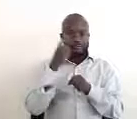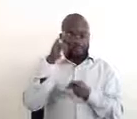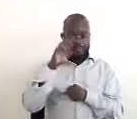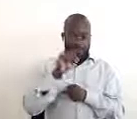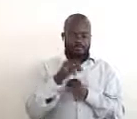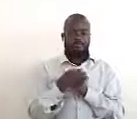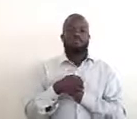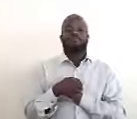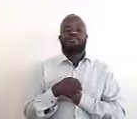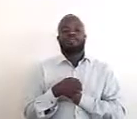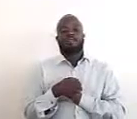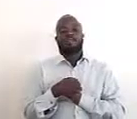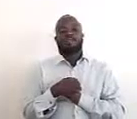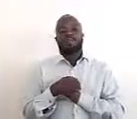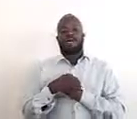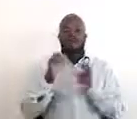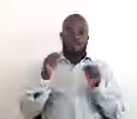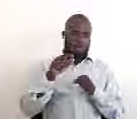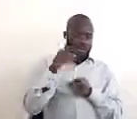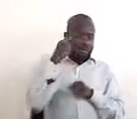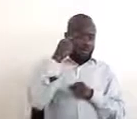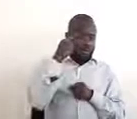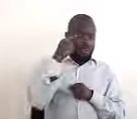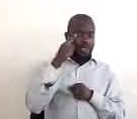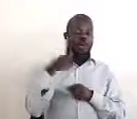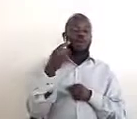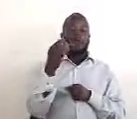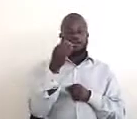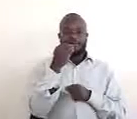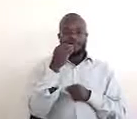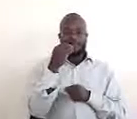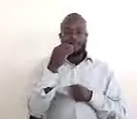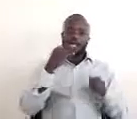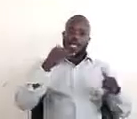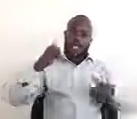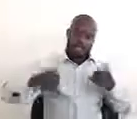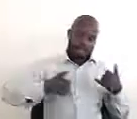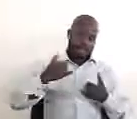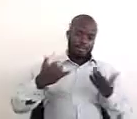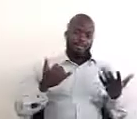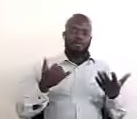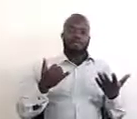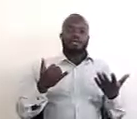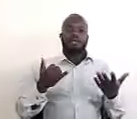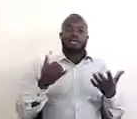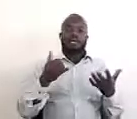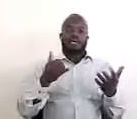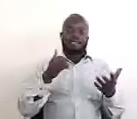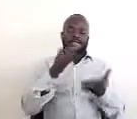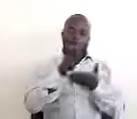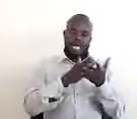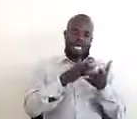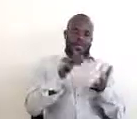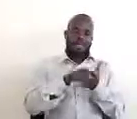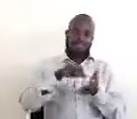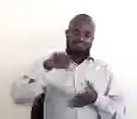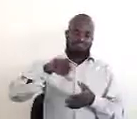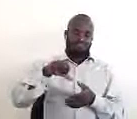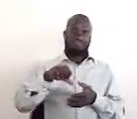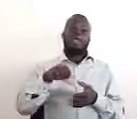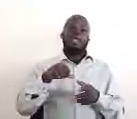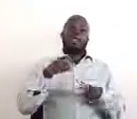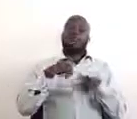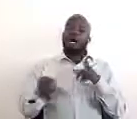work for them. And you would think that the only foods that are enjoyable are the unhealthy ones,